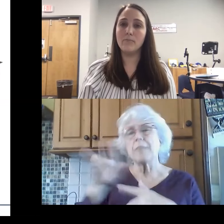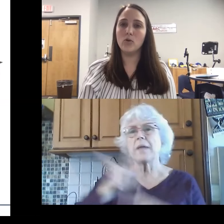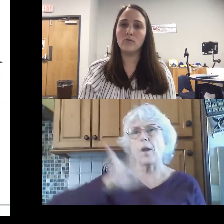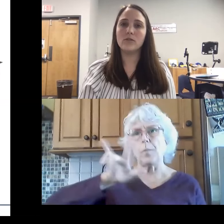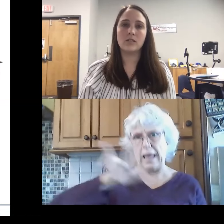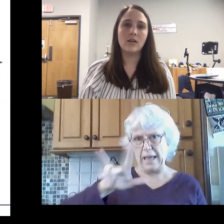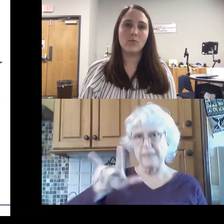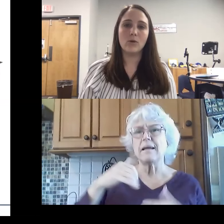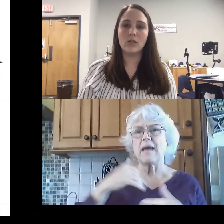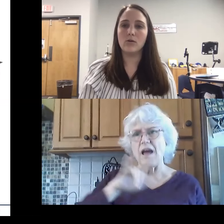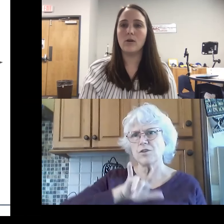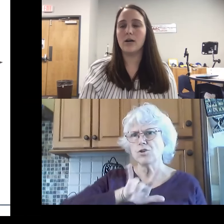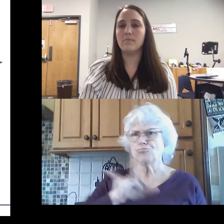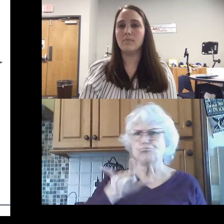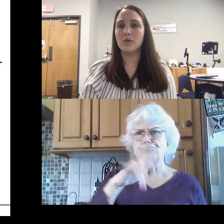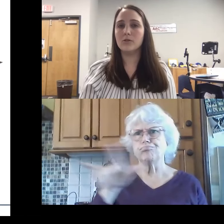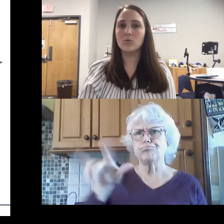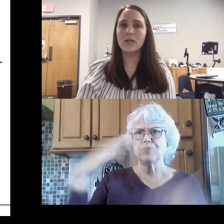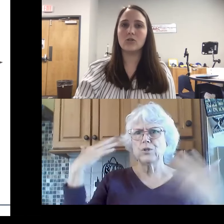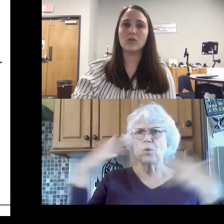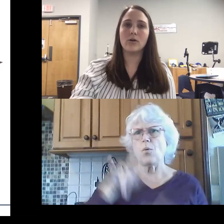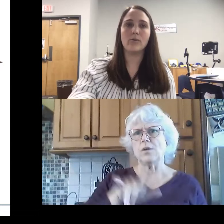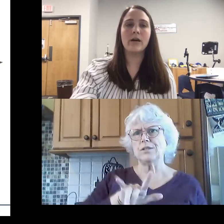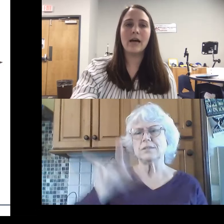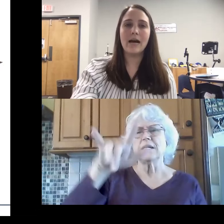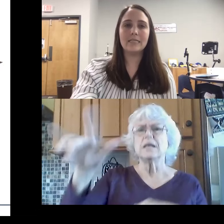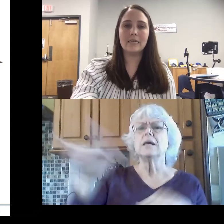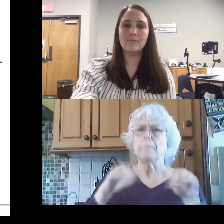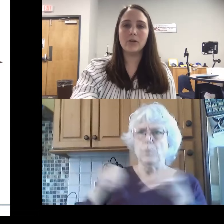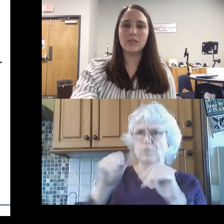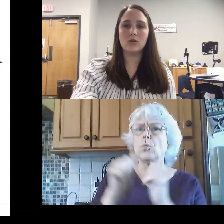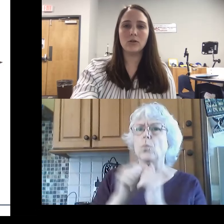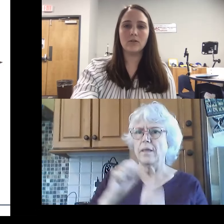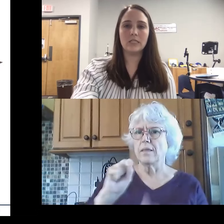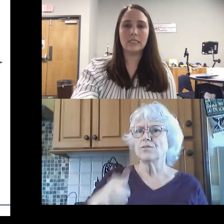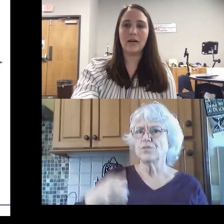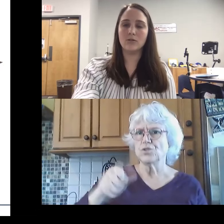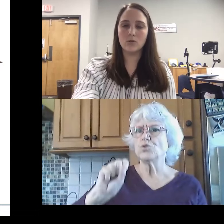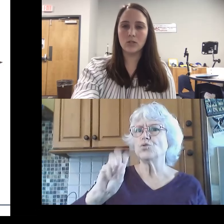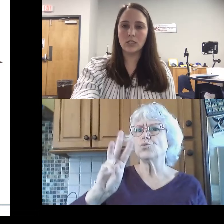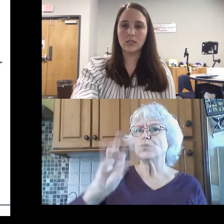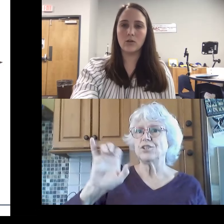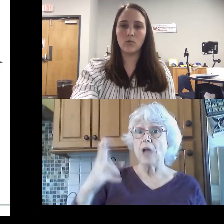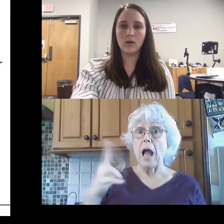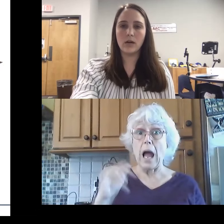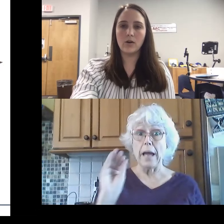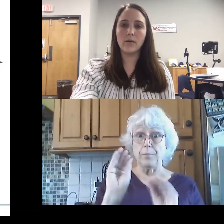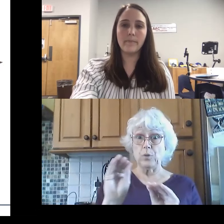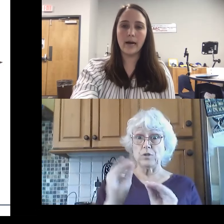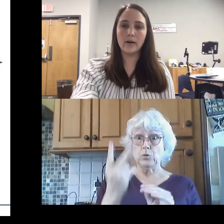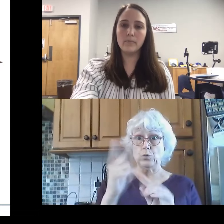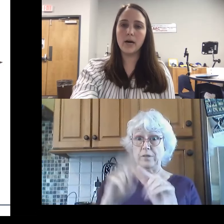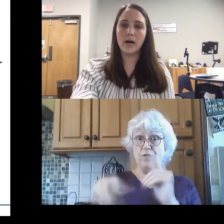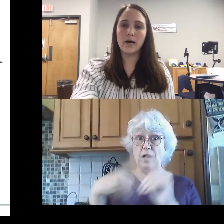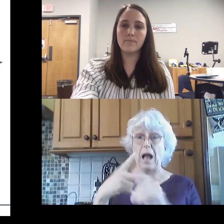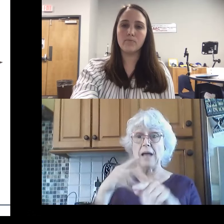moves when you use a switch. So I did put two different styles of switches. So the one on the